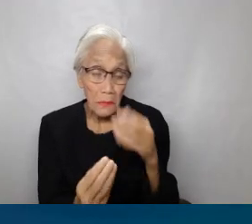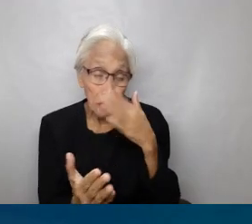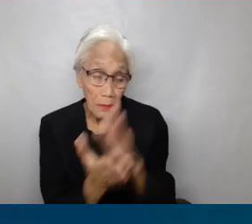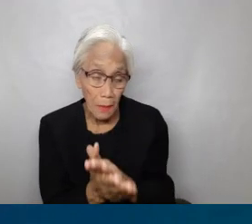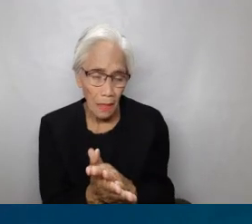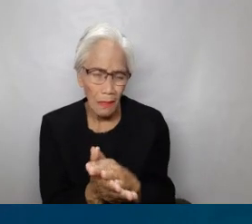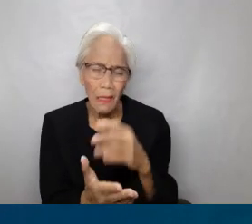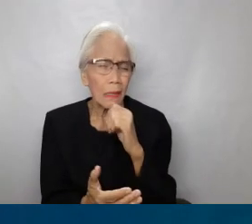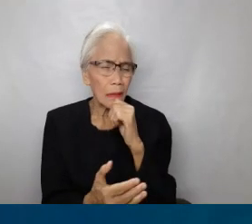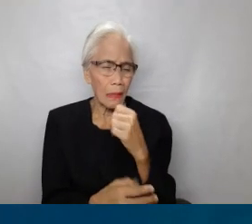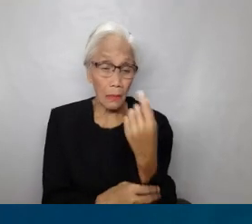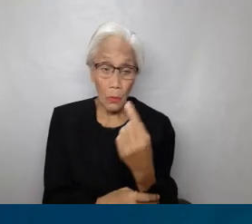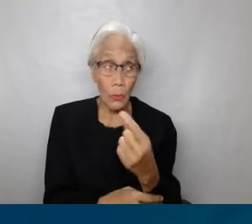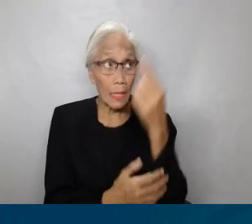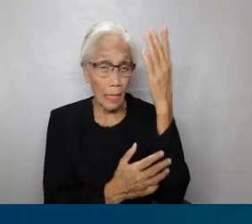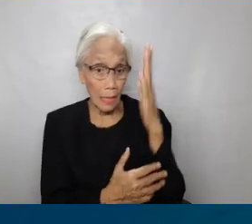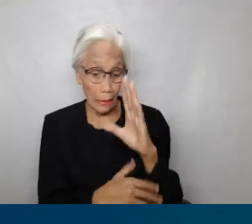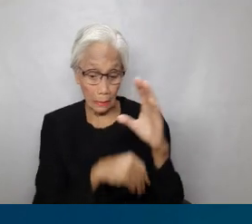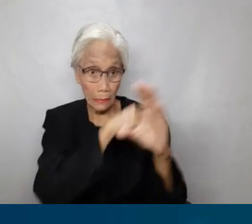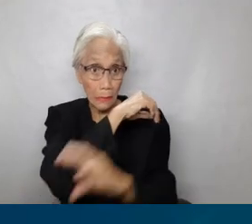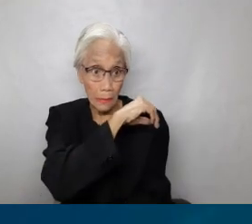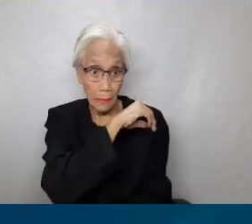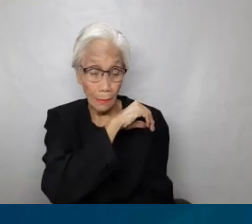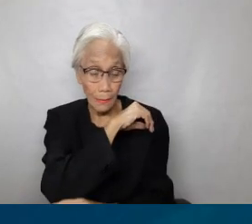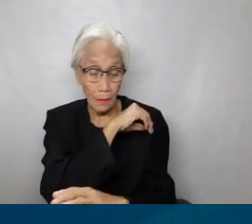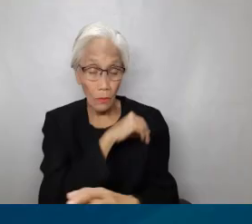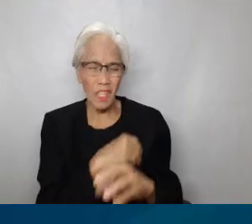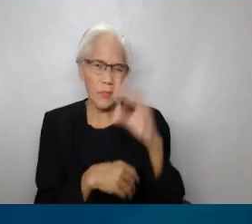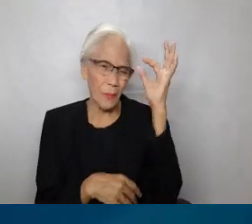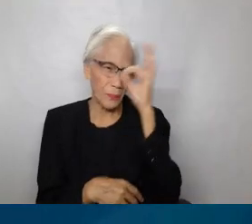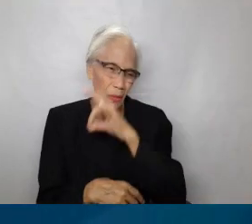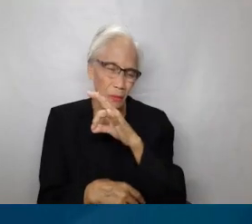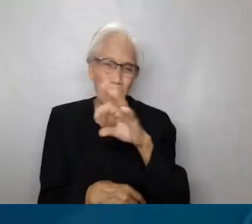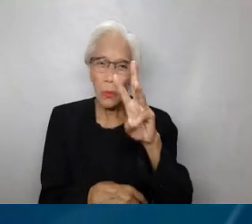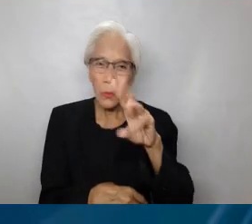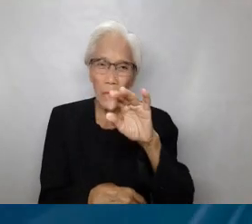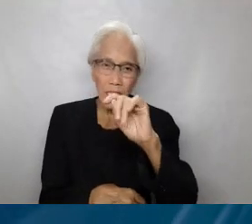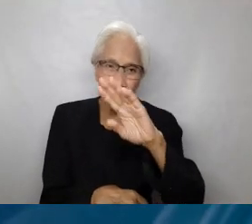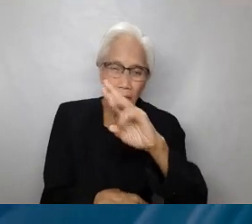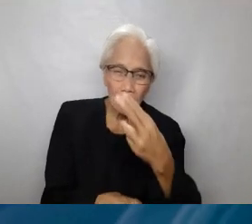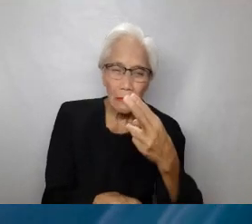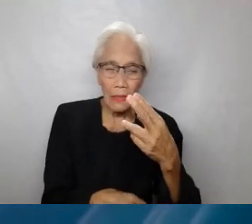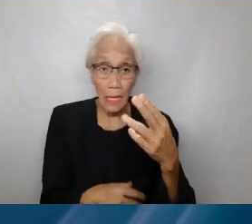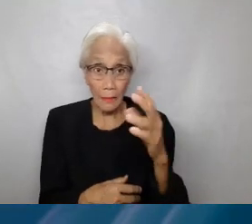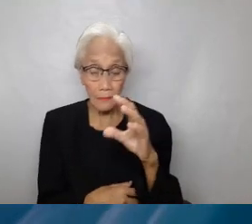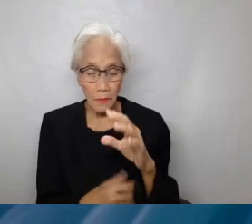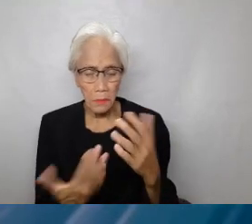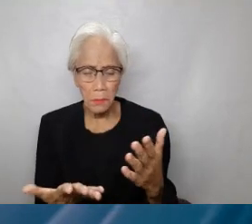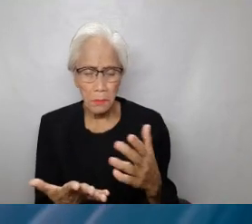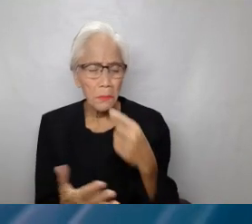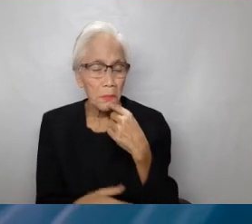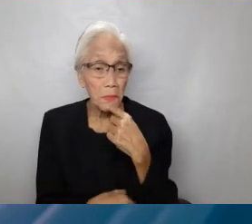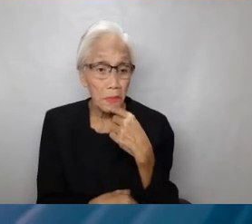halimbawa. Not only does God condemn witchcraft and divination, common sense